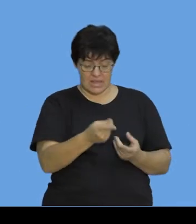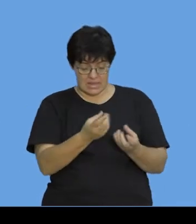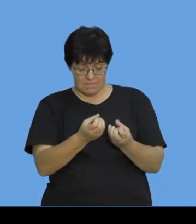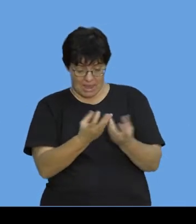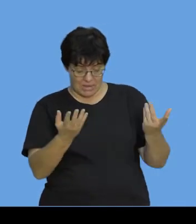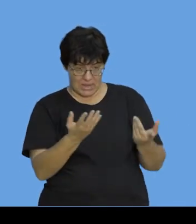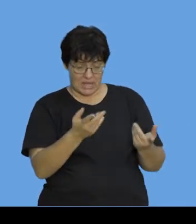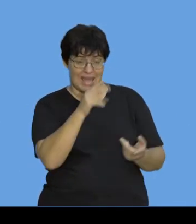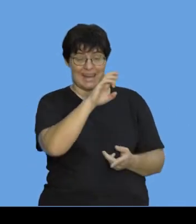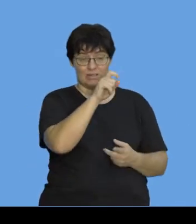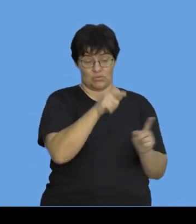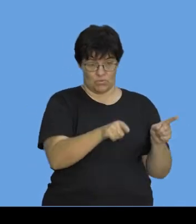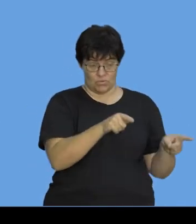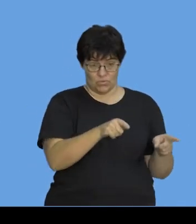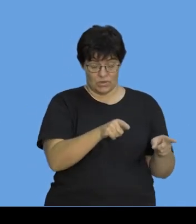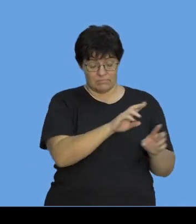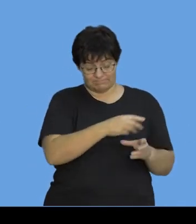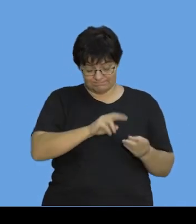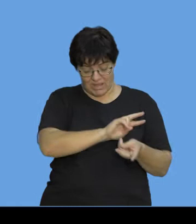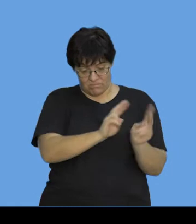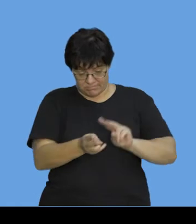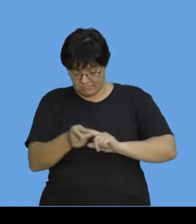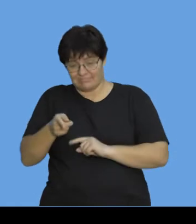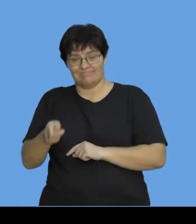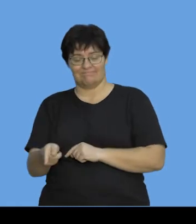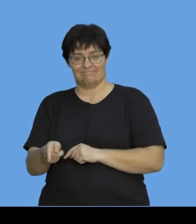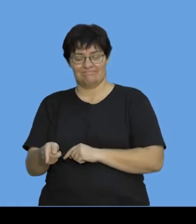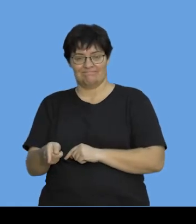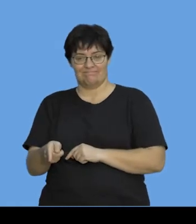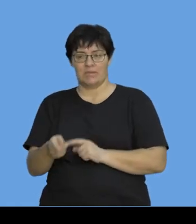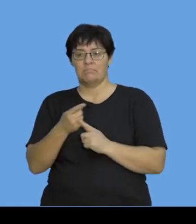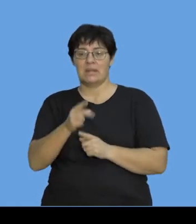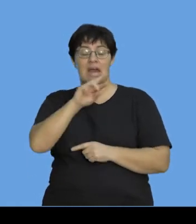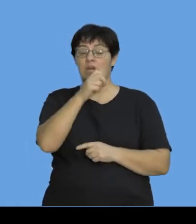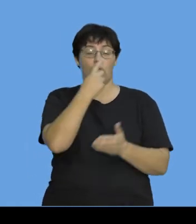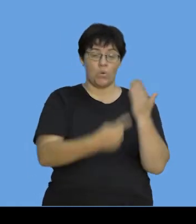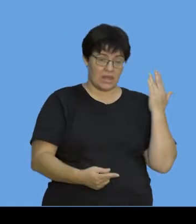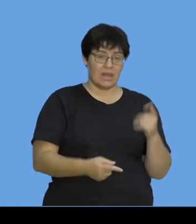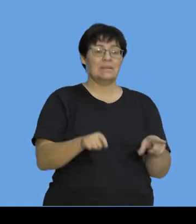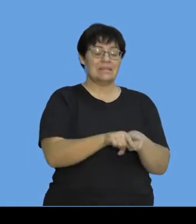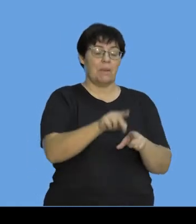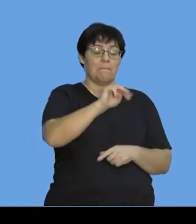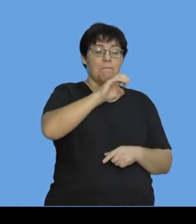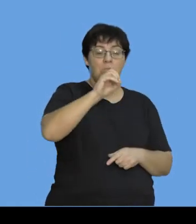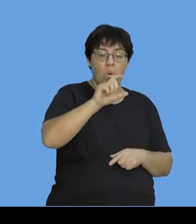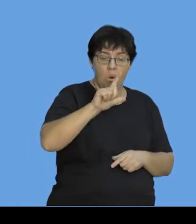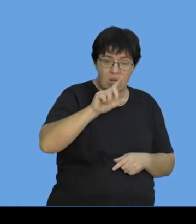reacting substances participate in a reaction. And here it's not just the ratio, it's actually the mole ratio, right? It